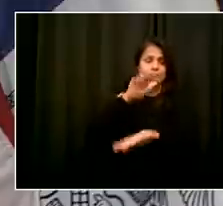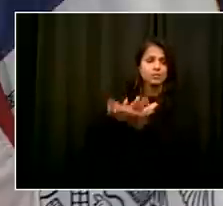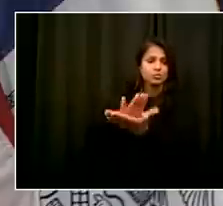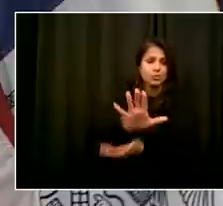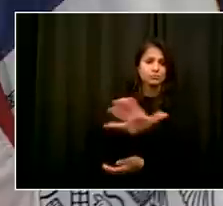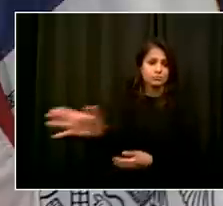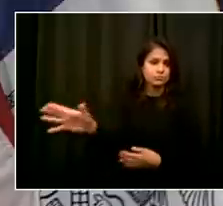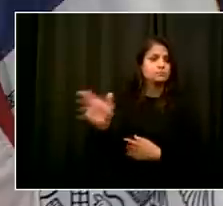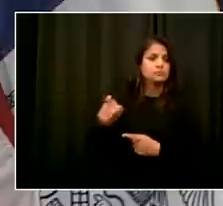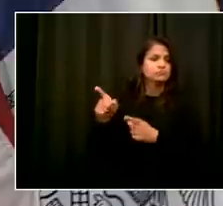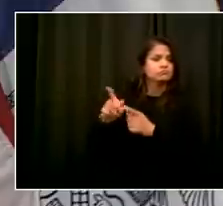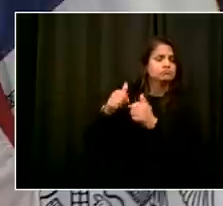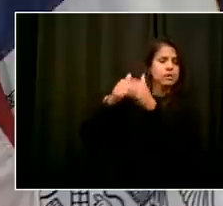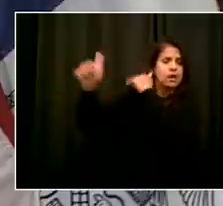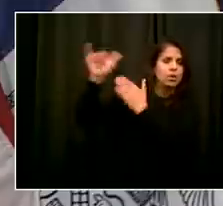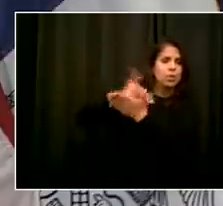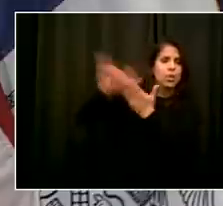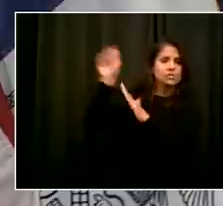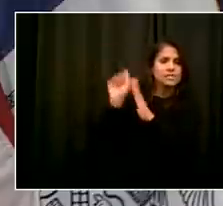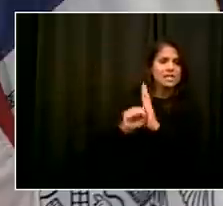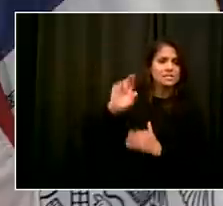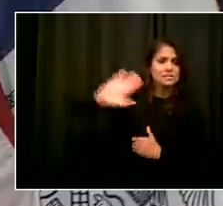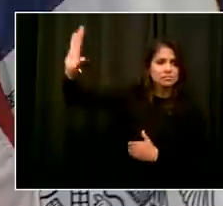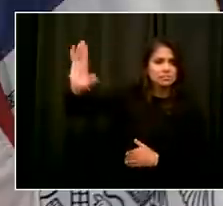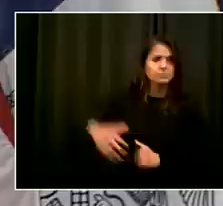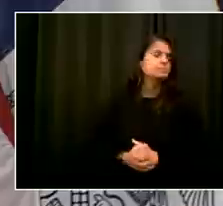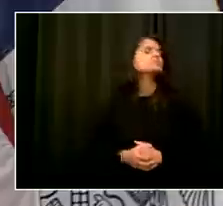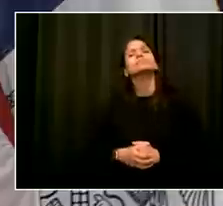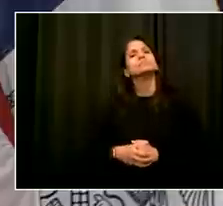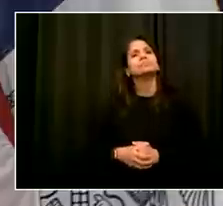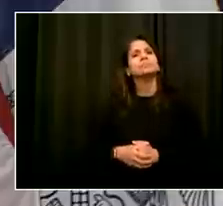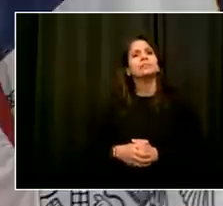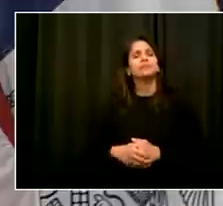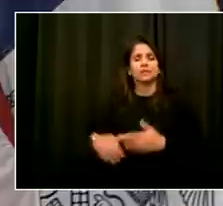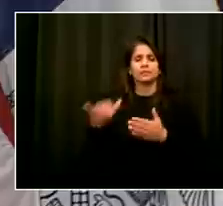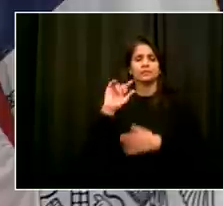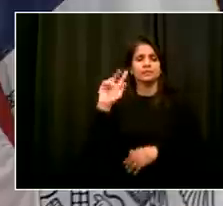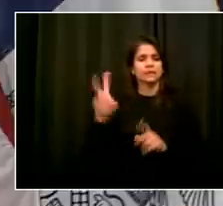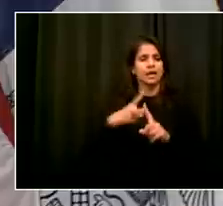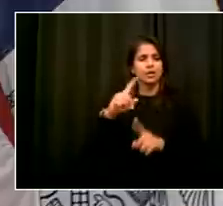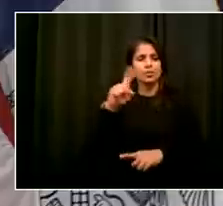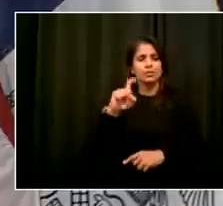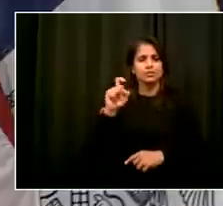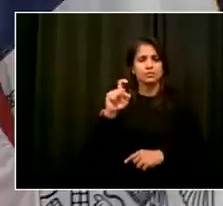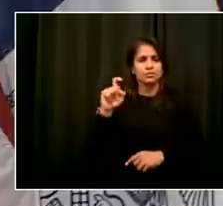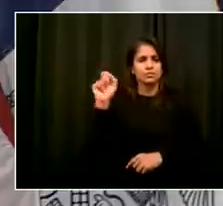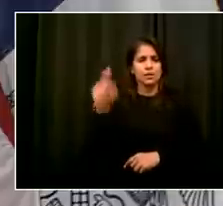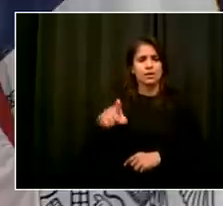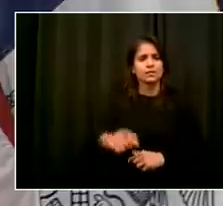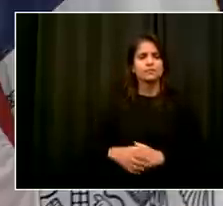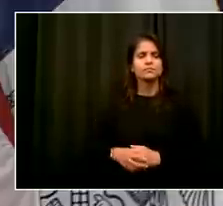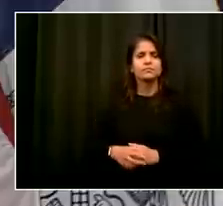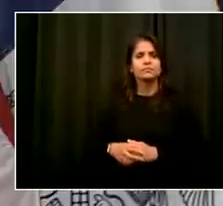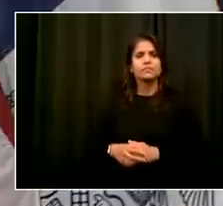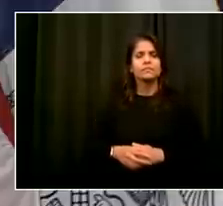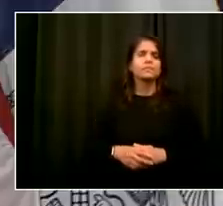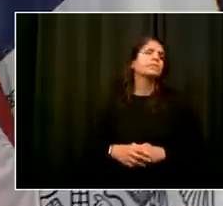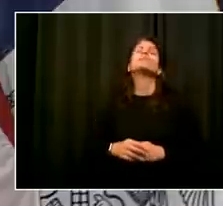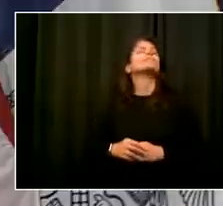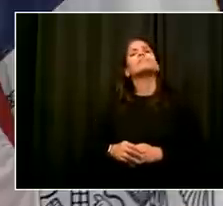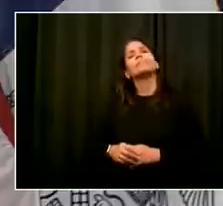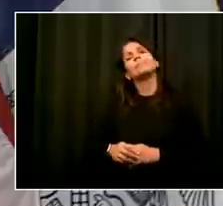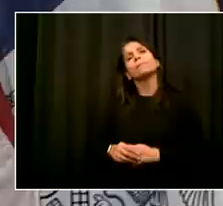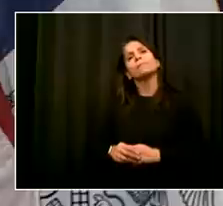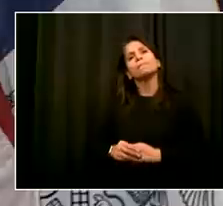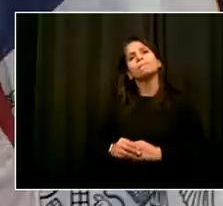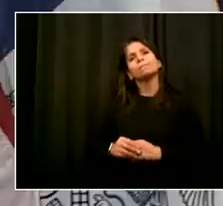And then your office hasn't released a racial demographic data of students who've opted for hybrid learning. So